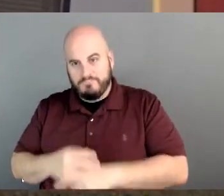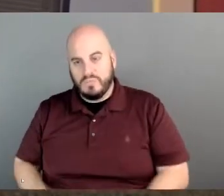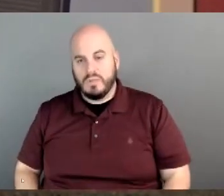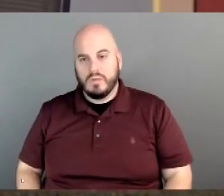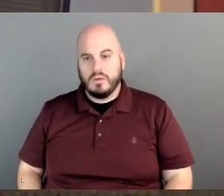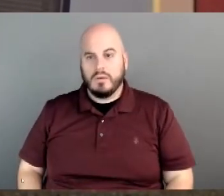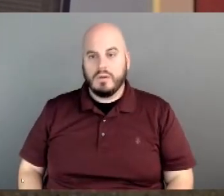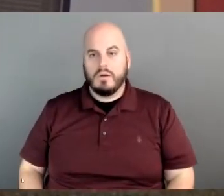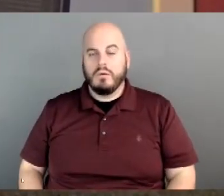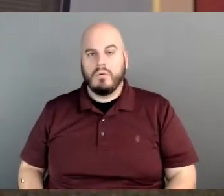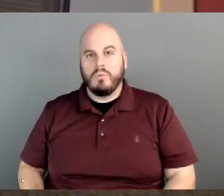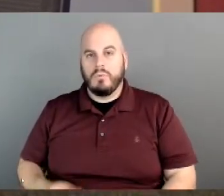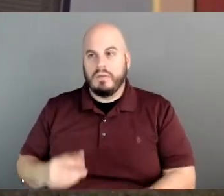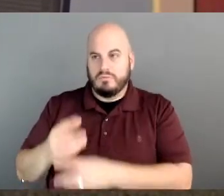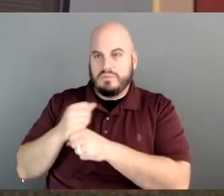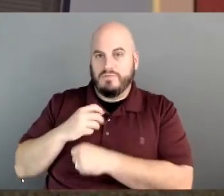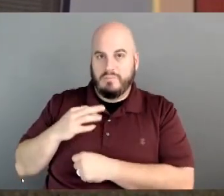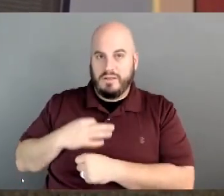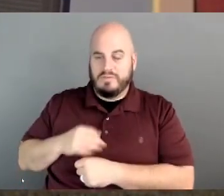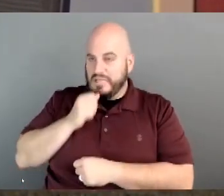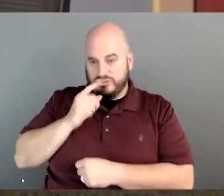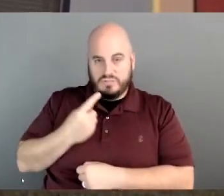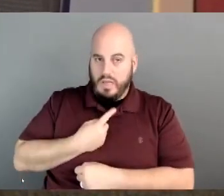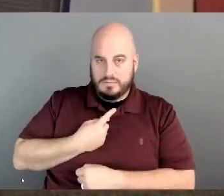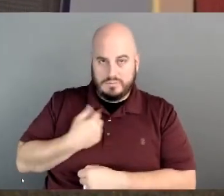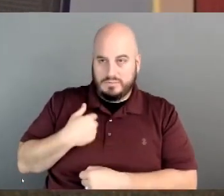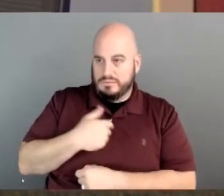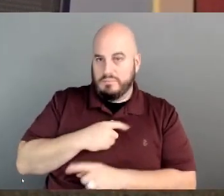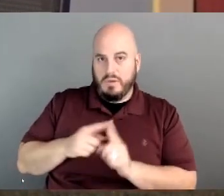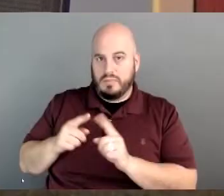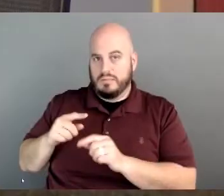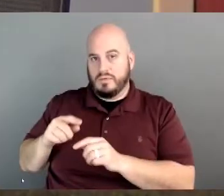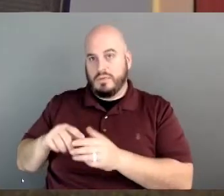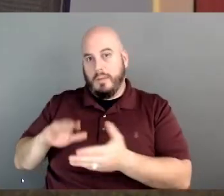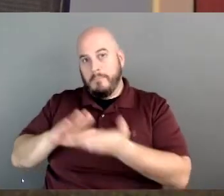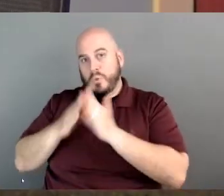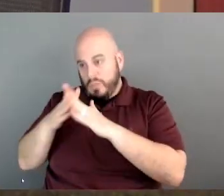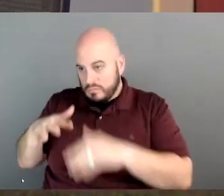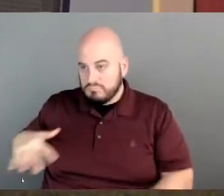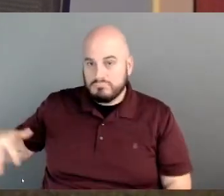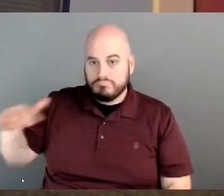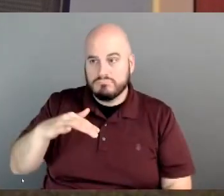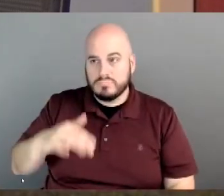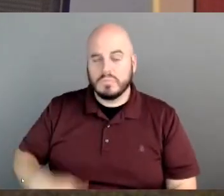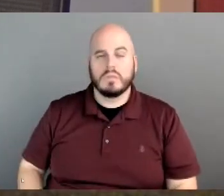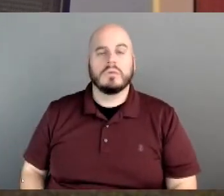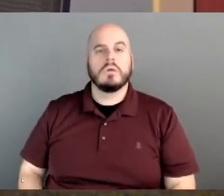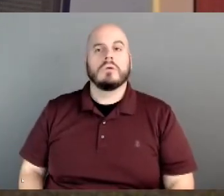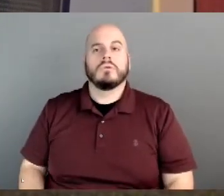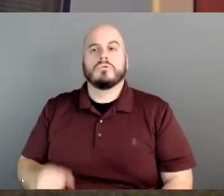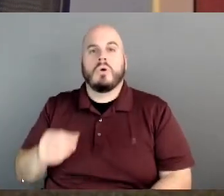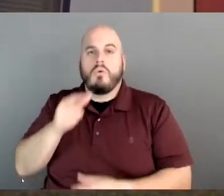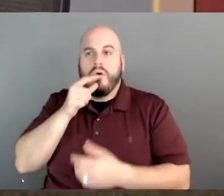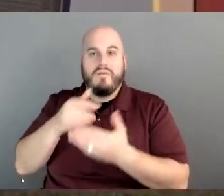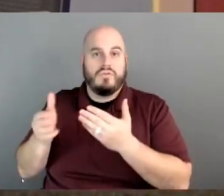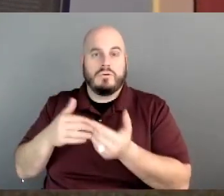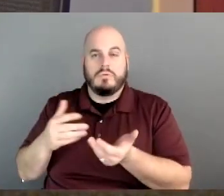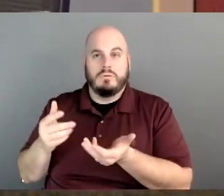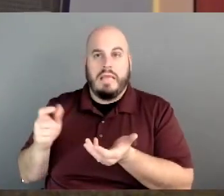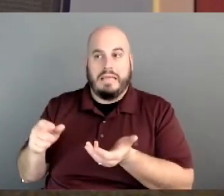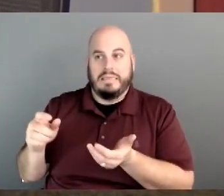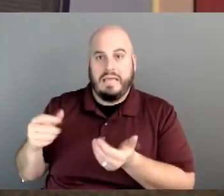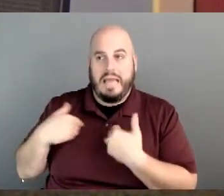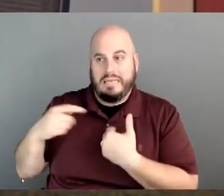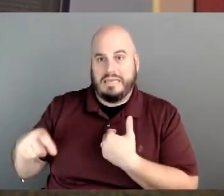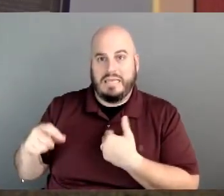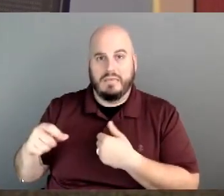from that. And that was important to her, to make sure that whatever needs were there, were met. And I think